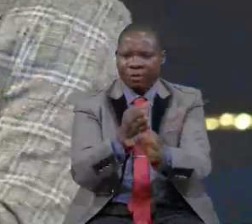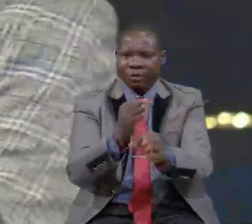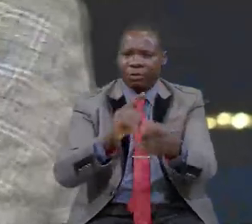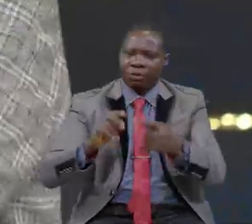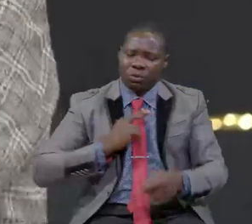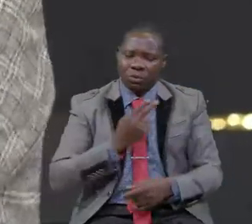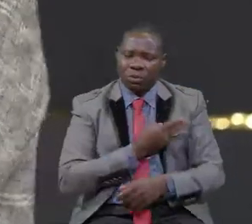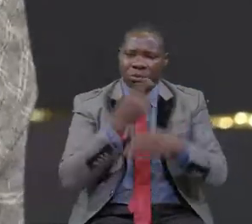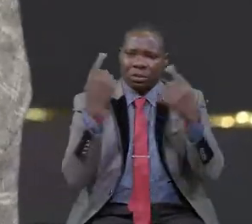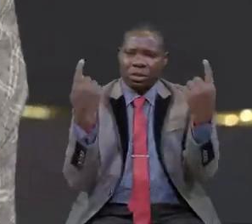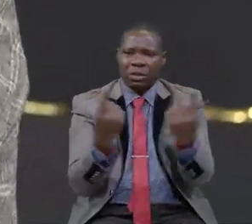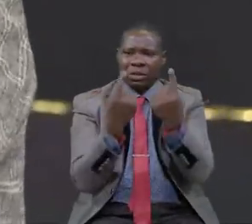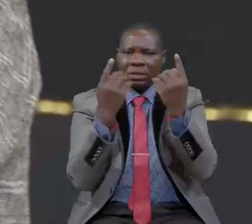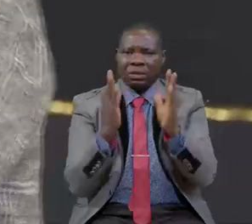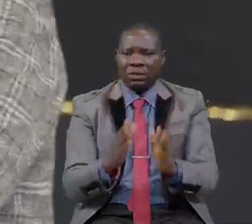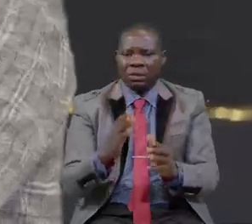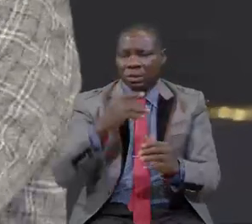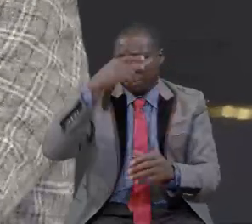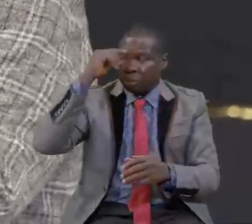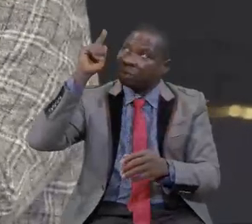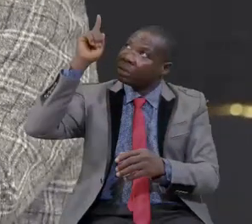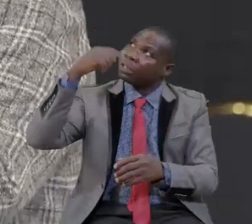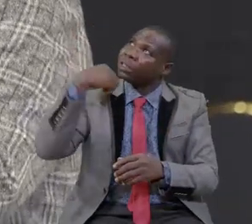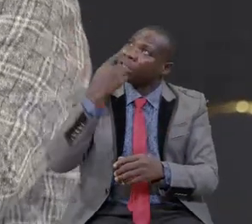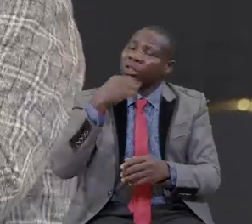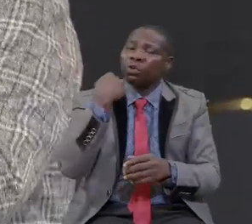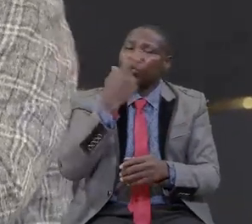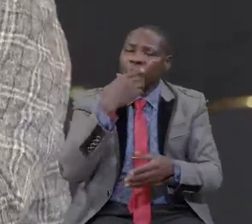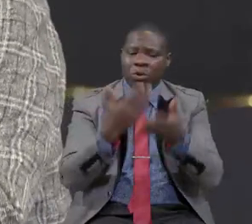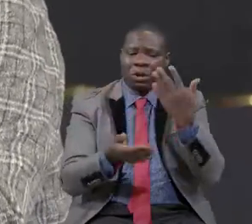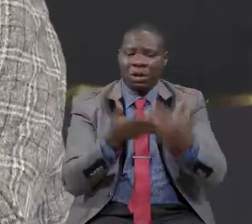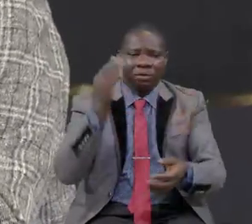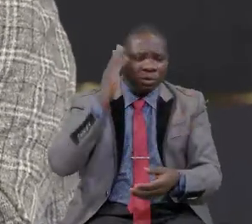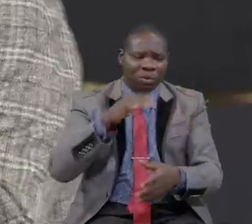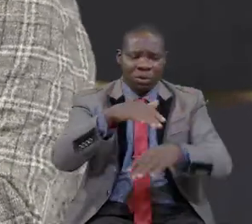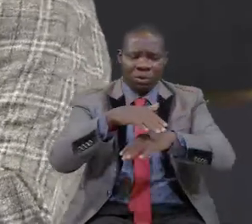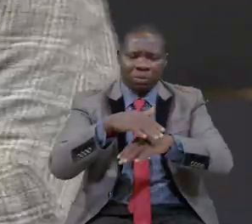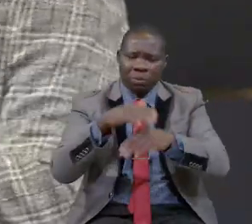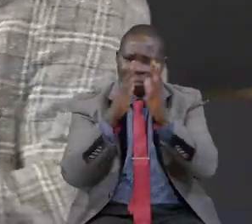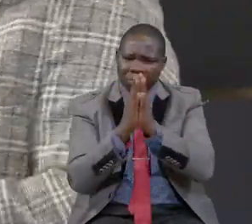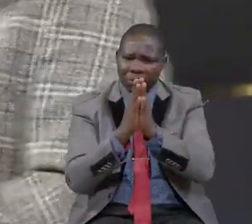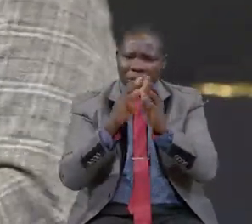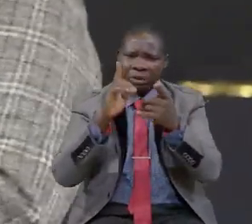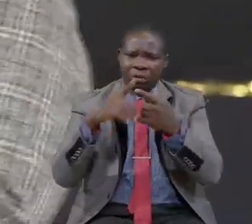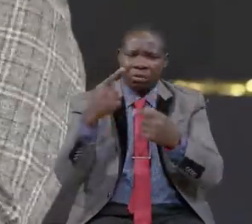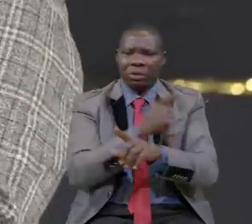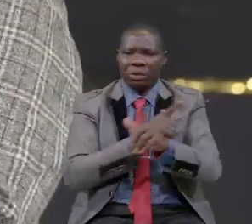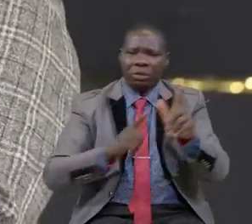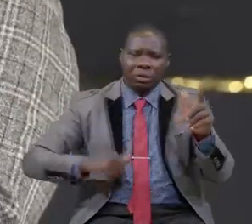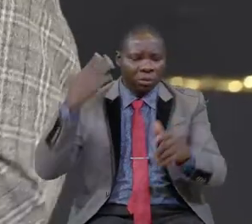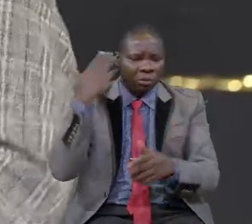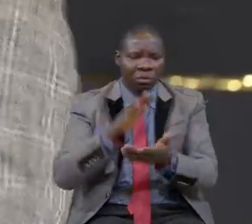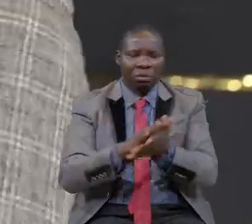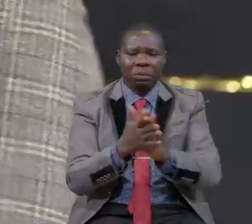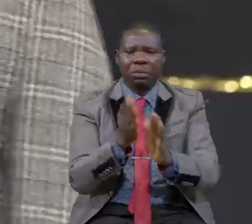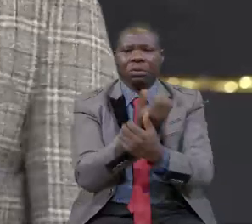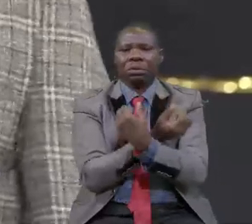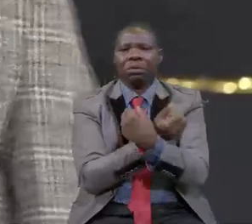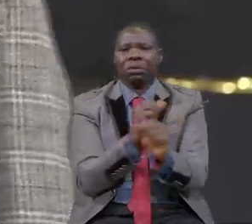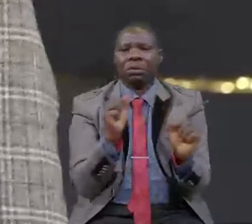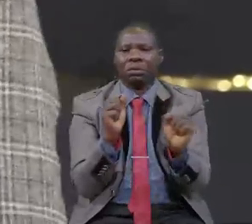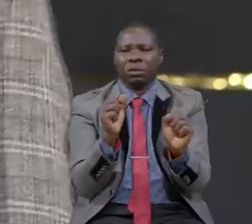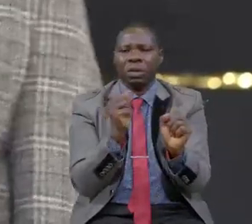said, whosoever shall call on the name of the Lord will be saved. And because